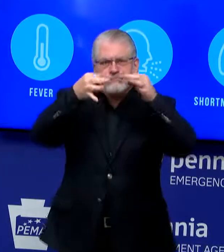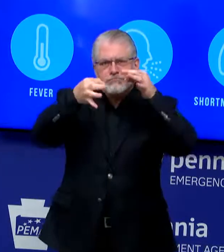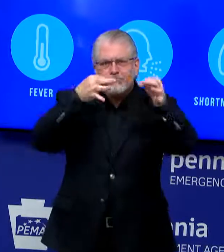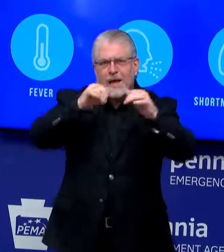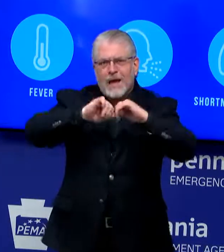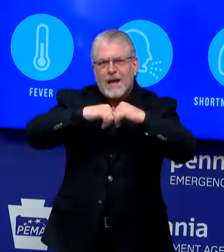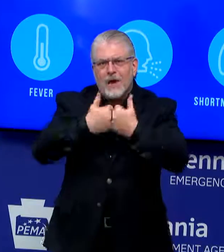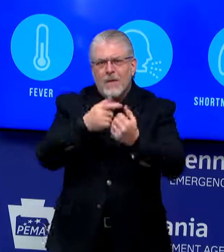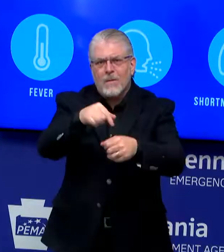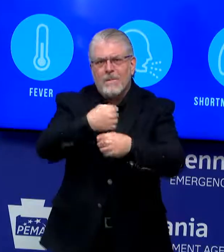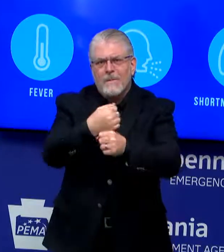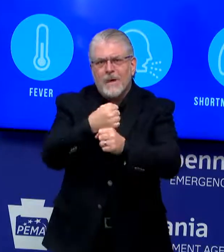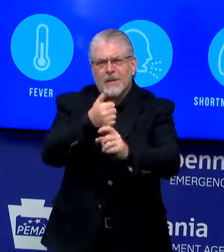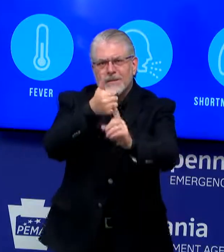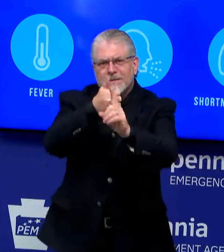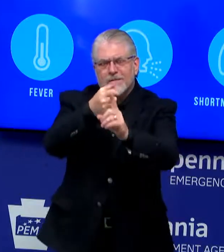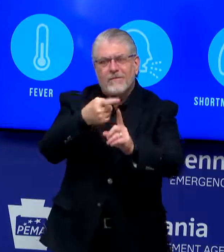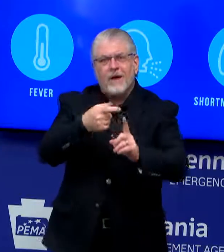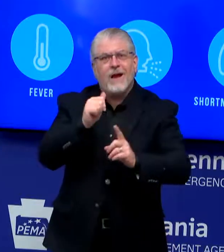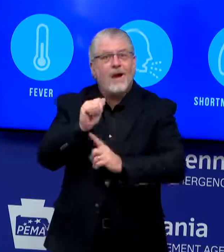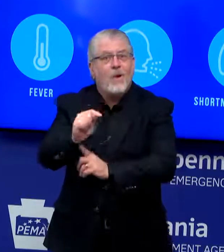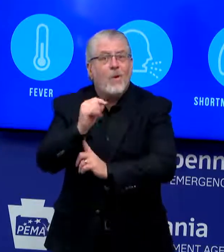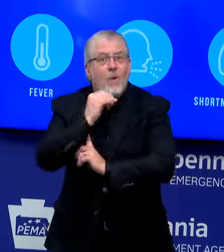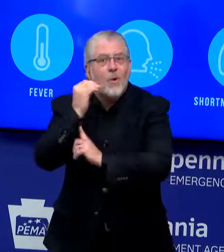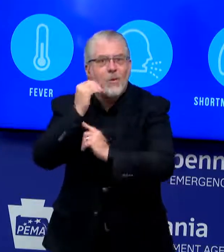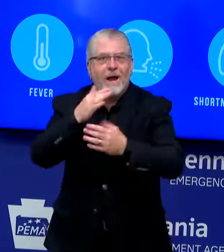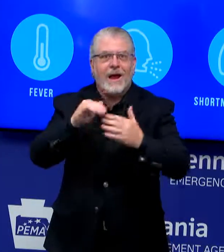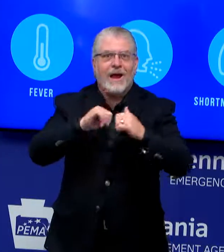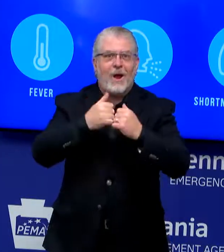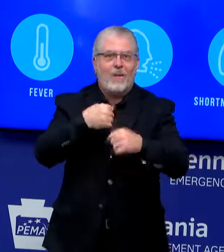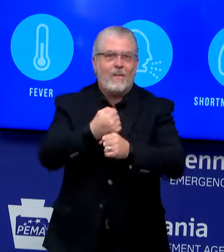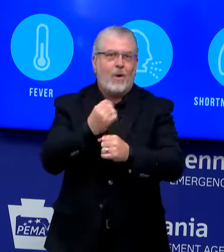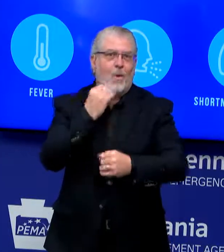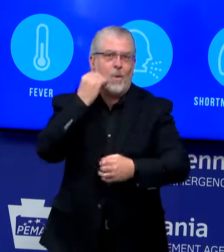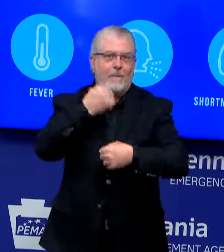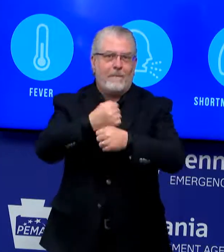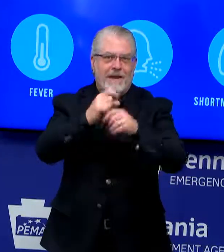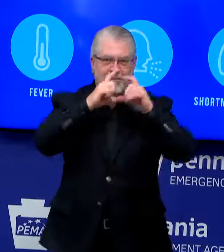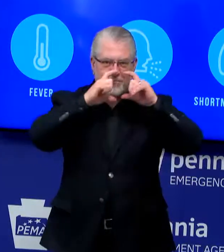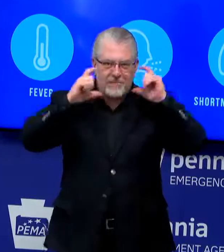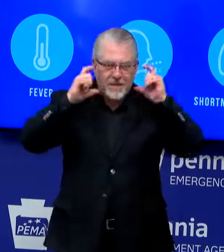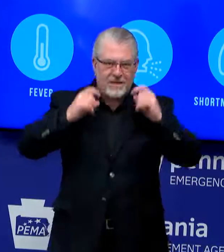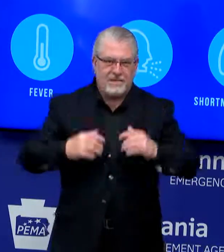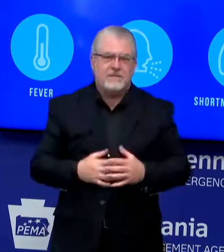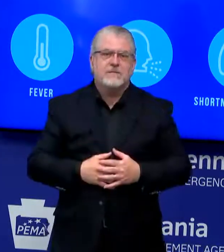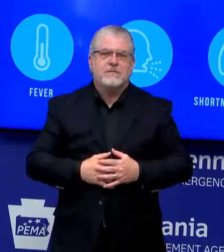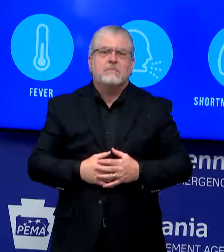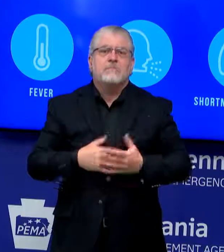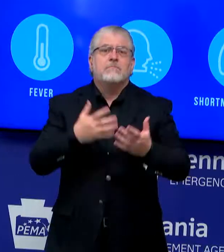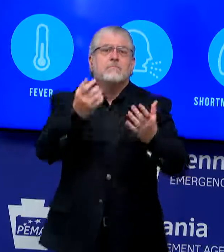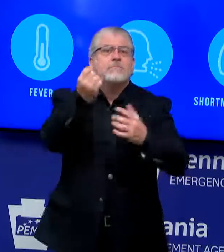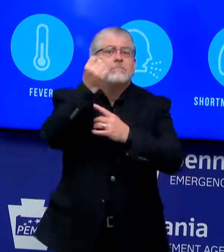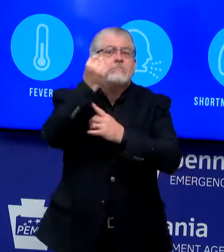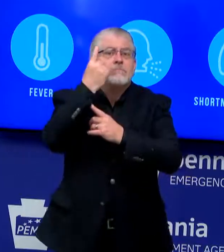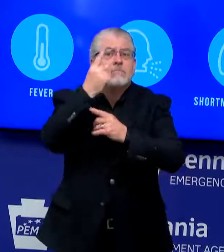a pass to go back to work or to go visit friends or to go out and socialize.